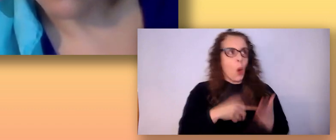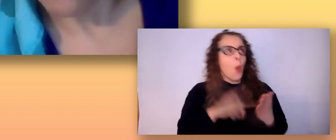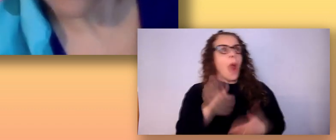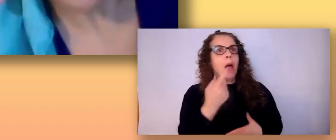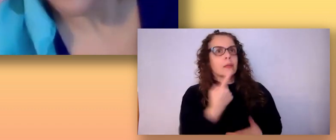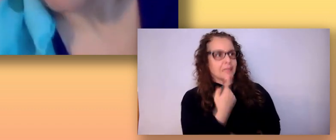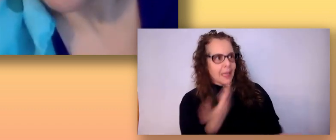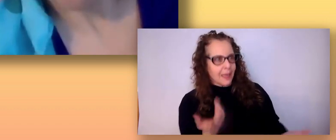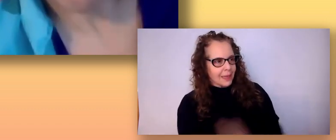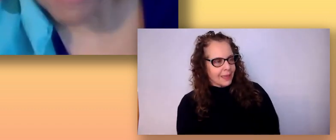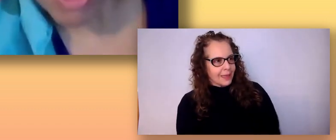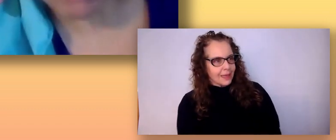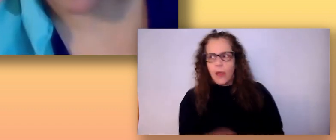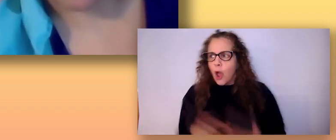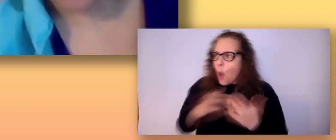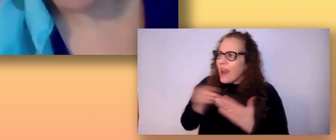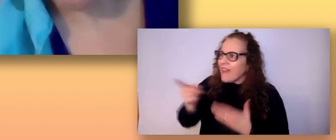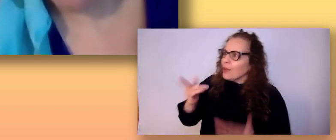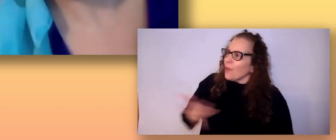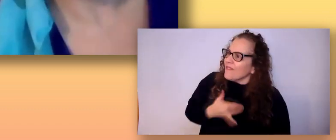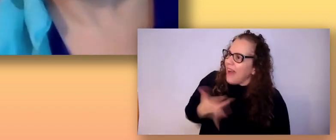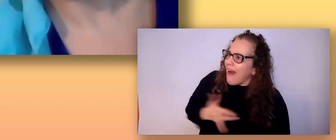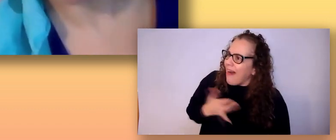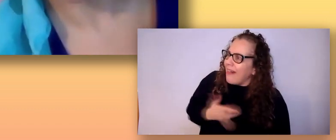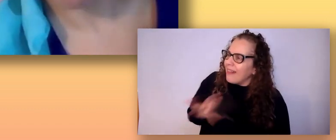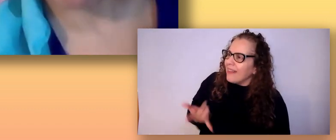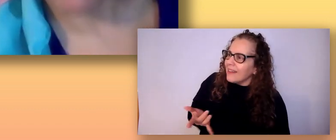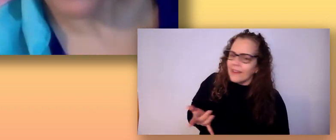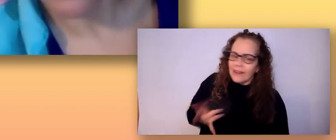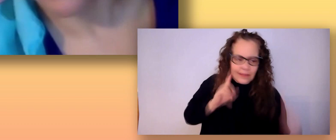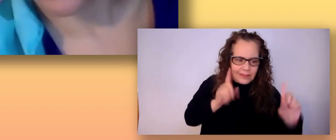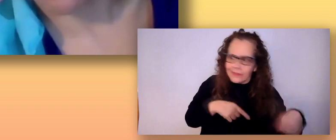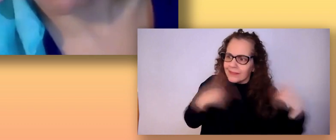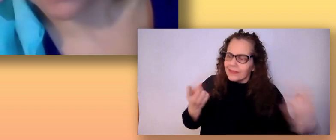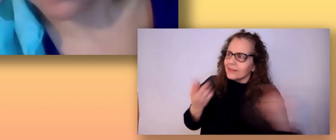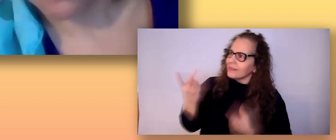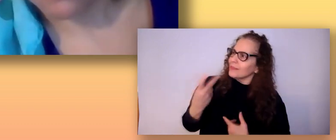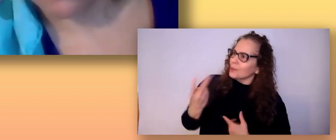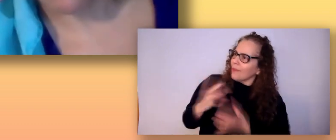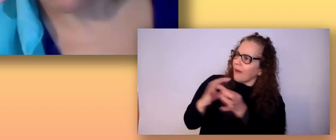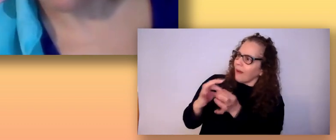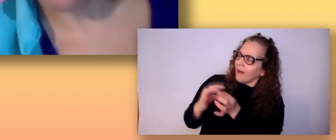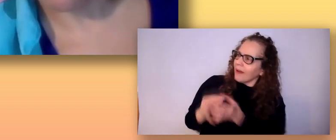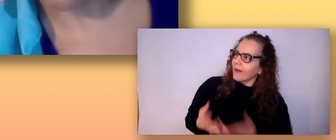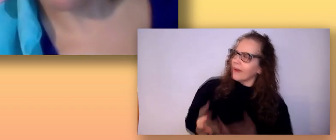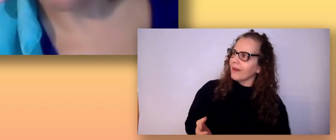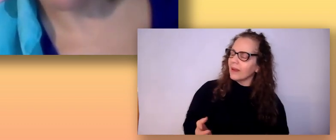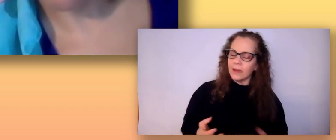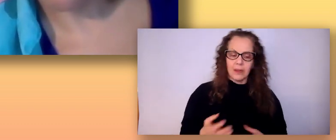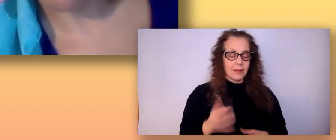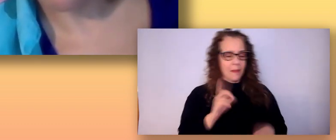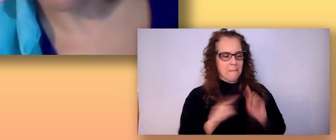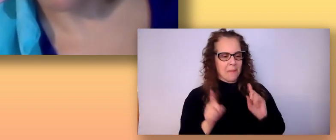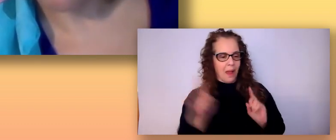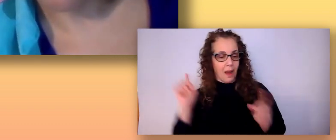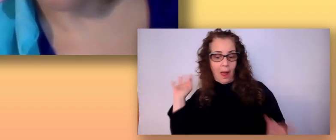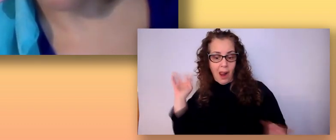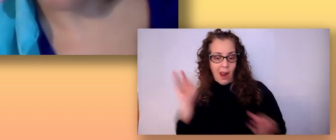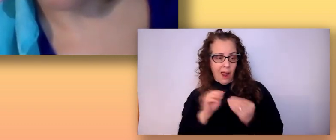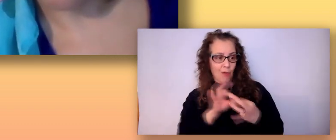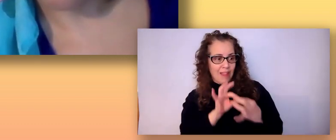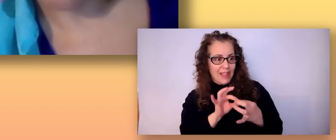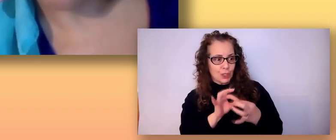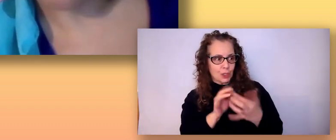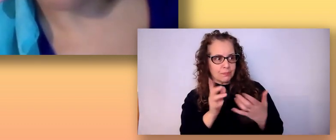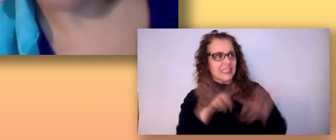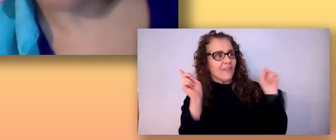say? Whatever you felt, the way you have throughout the rest of our relationship. But this isn't like the rest of our relationship. It's the